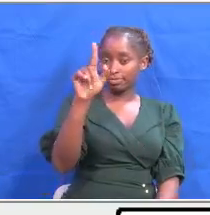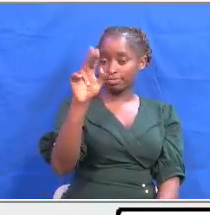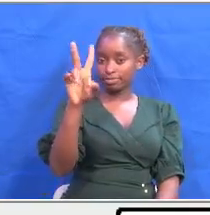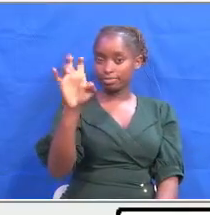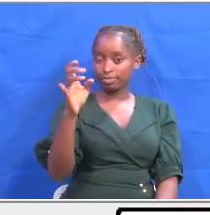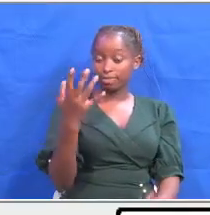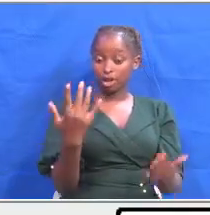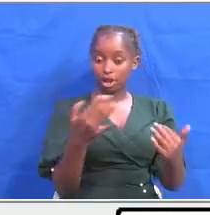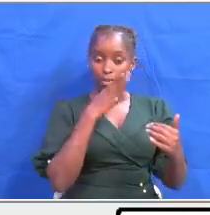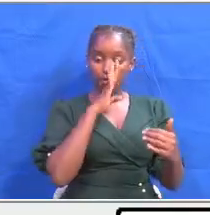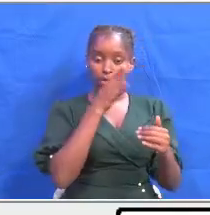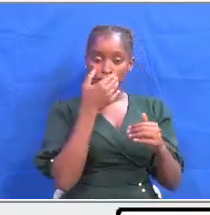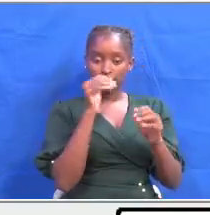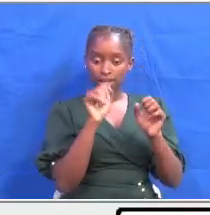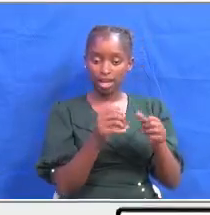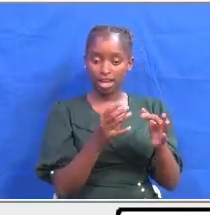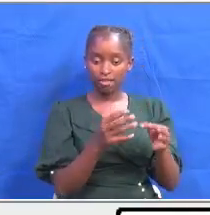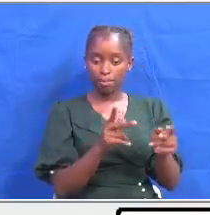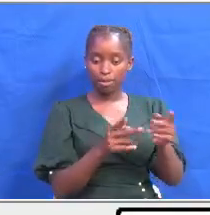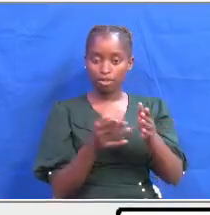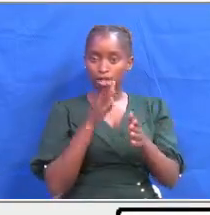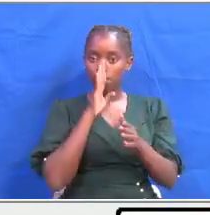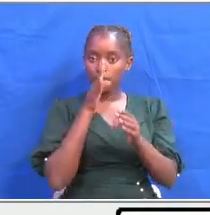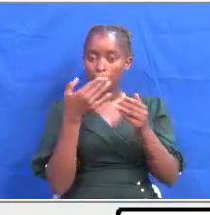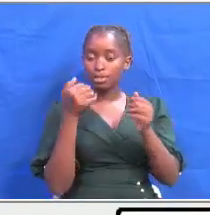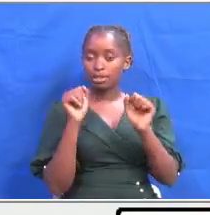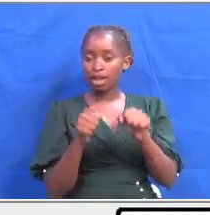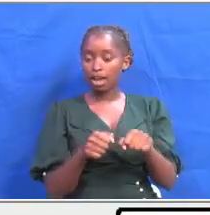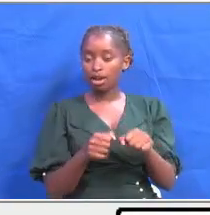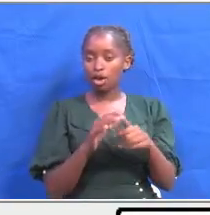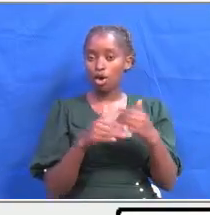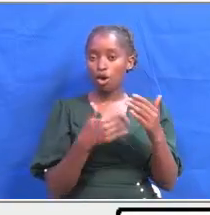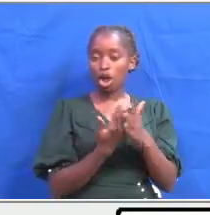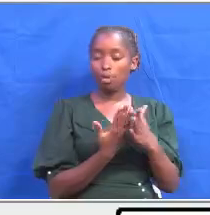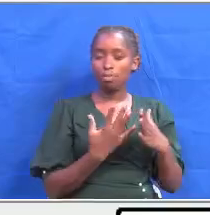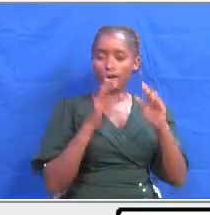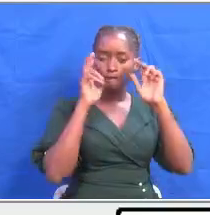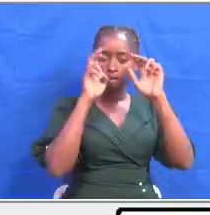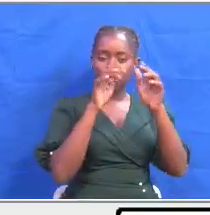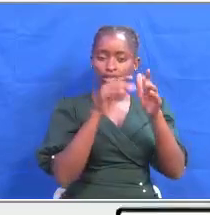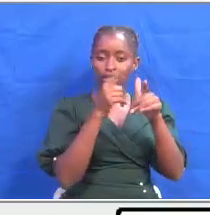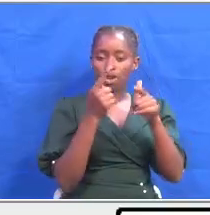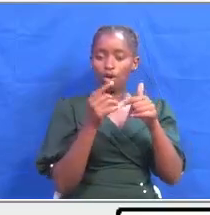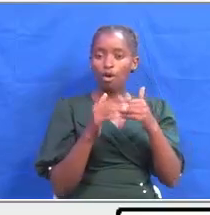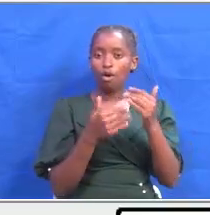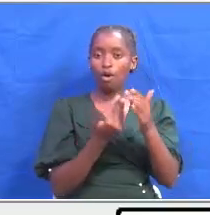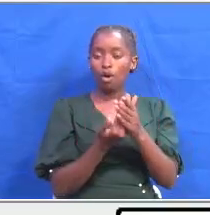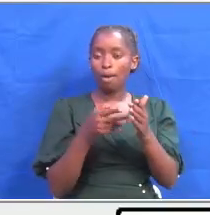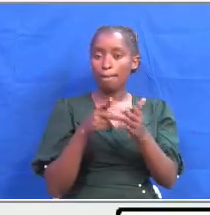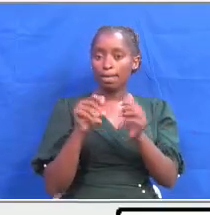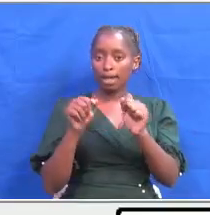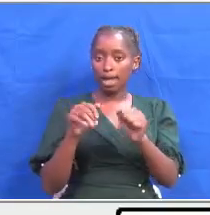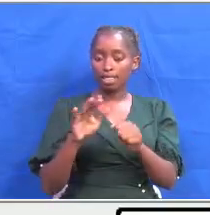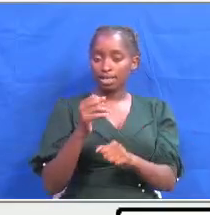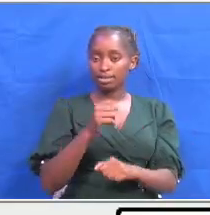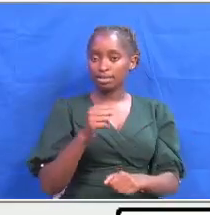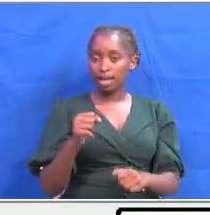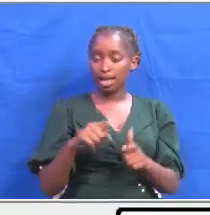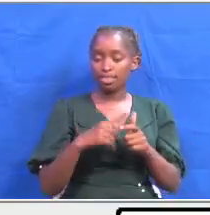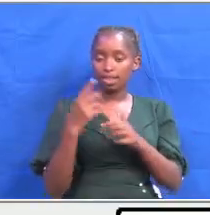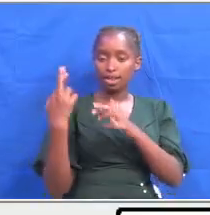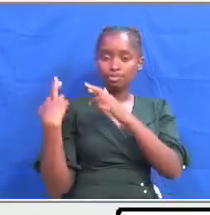process be decisive, all arms to play their role, legislature is doing their bit, then the role will come for the judiciary.